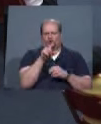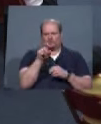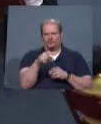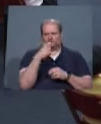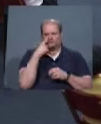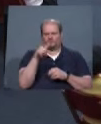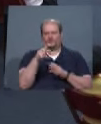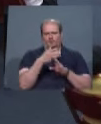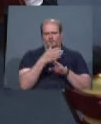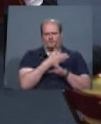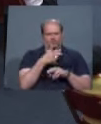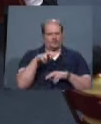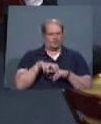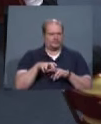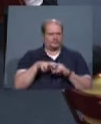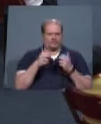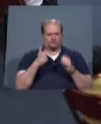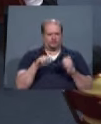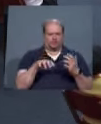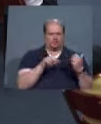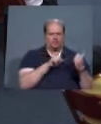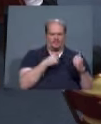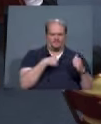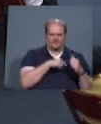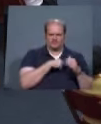for you before you sit down and try to leave us.